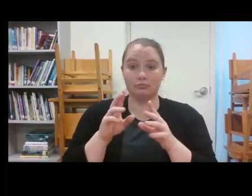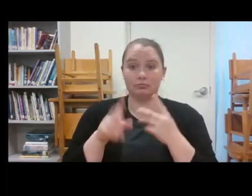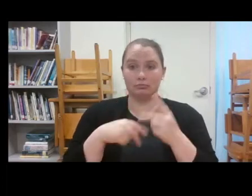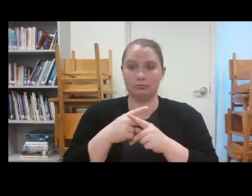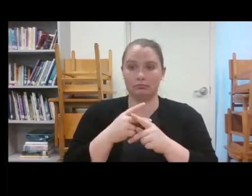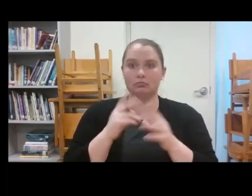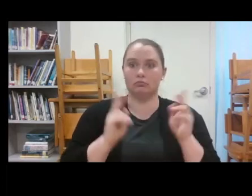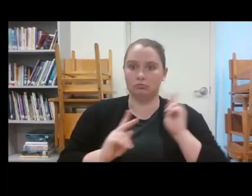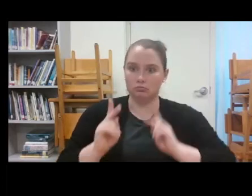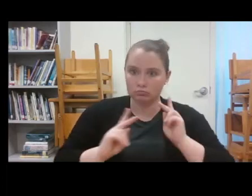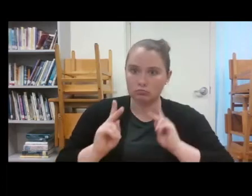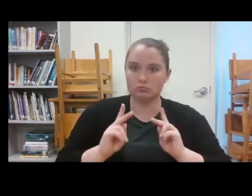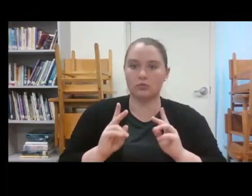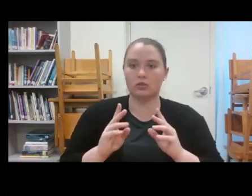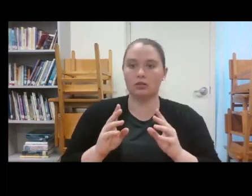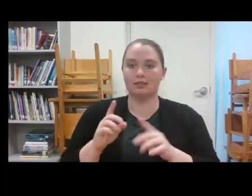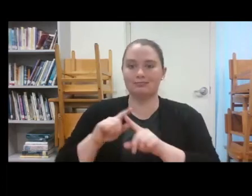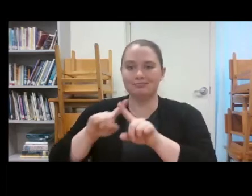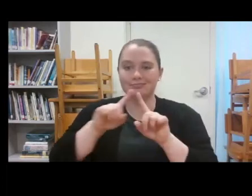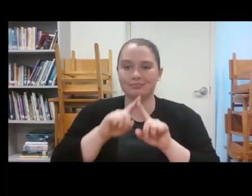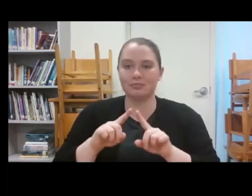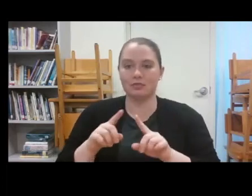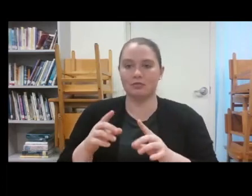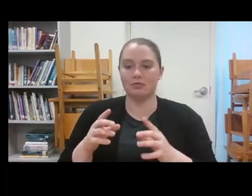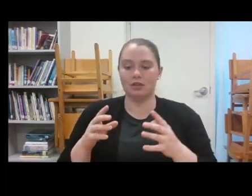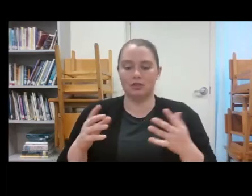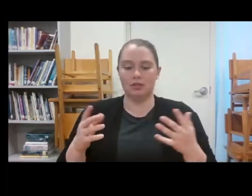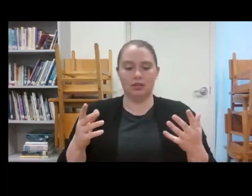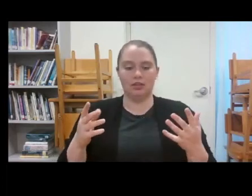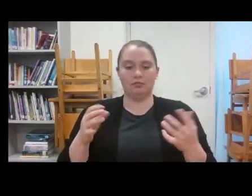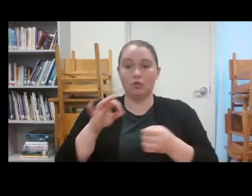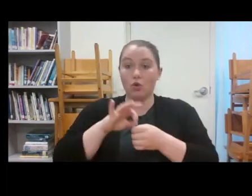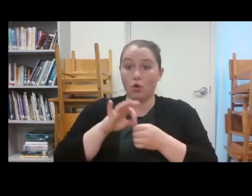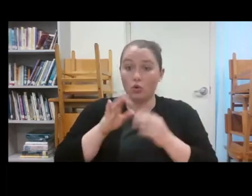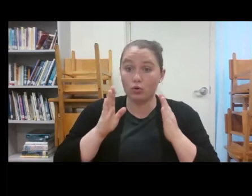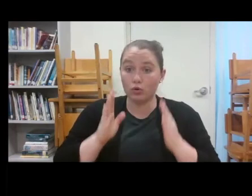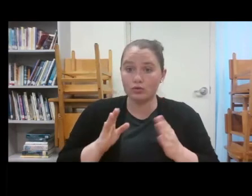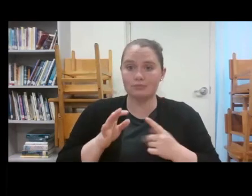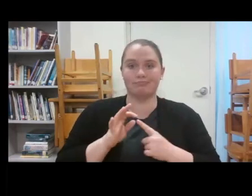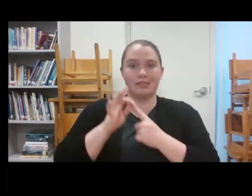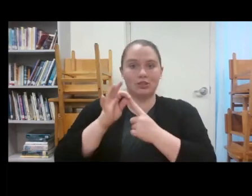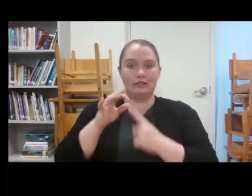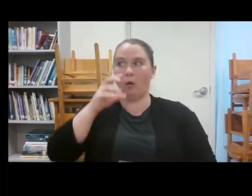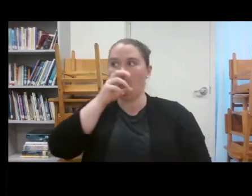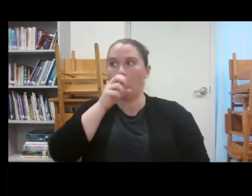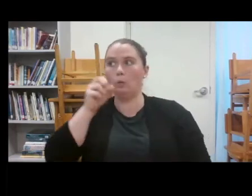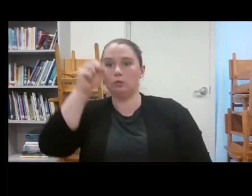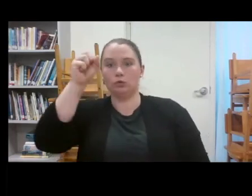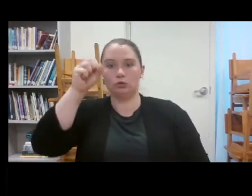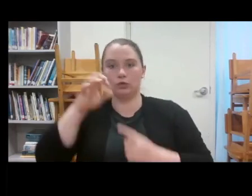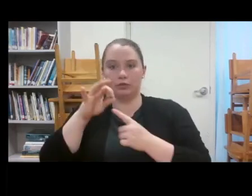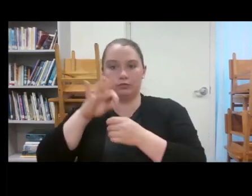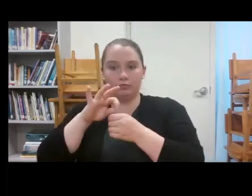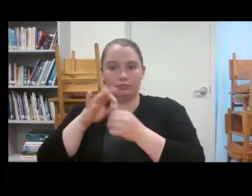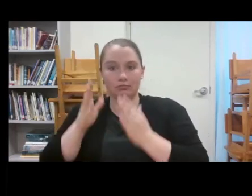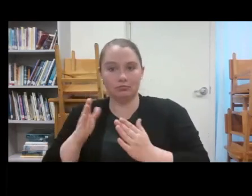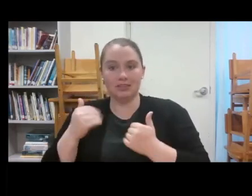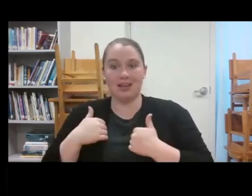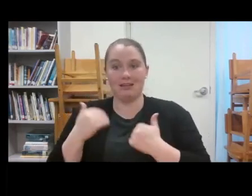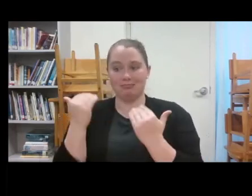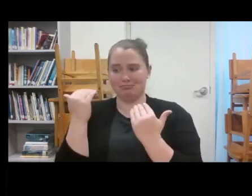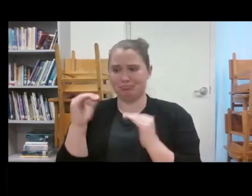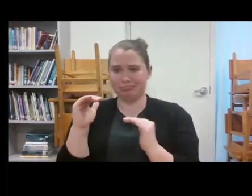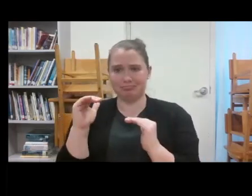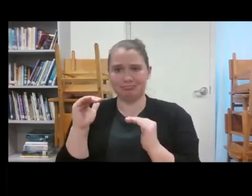dropping, and I can see voters, especially our elderly voters who are on fixed incomes and so on and so